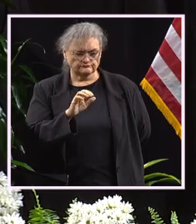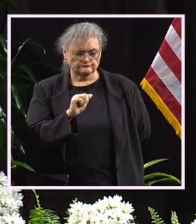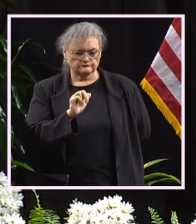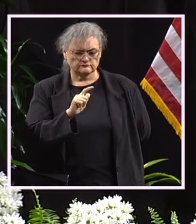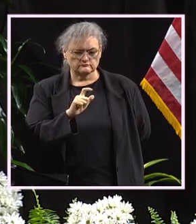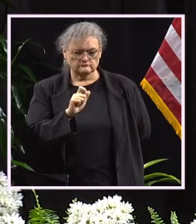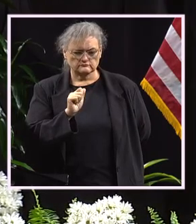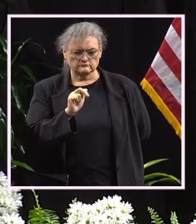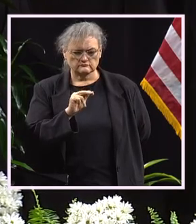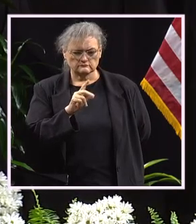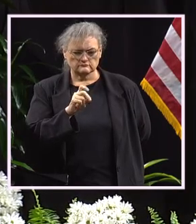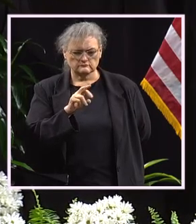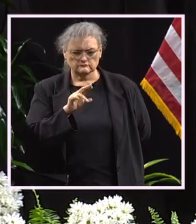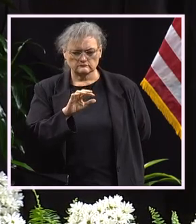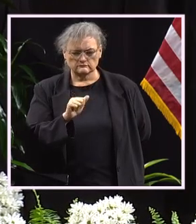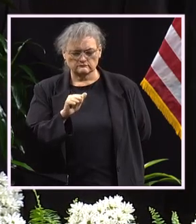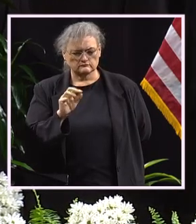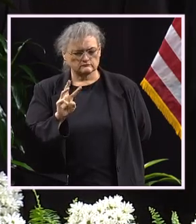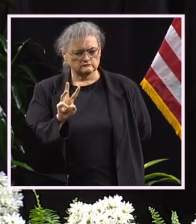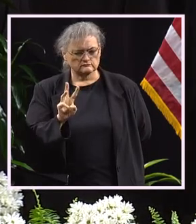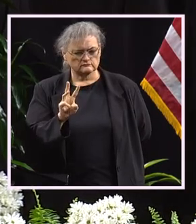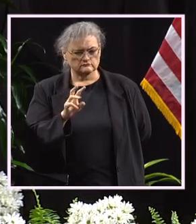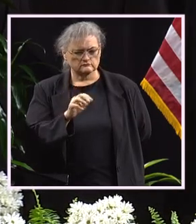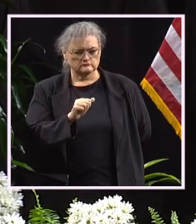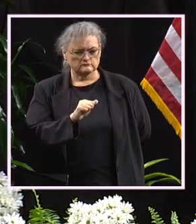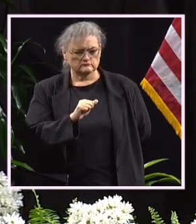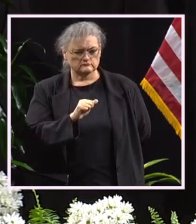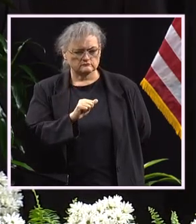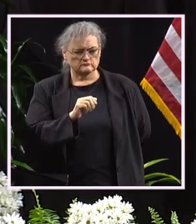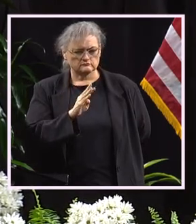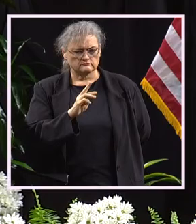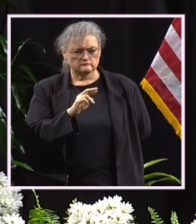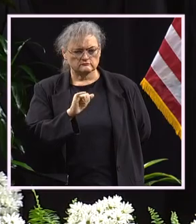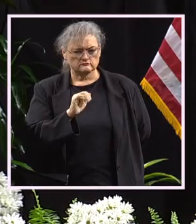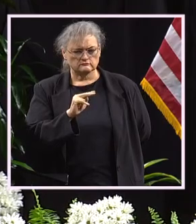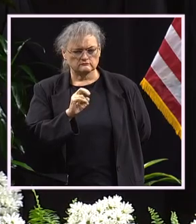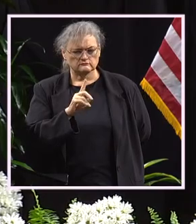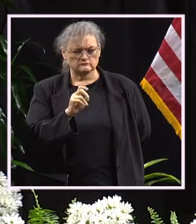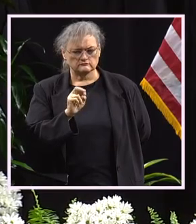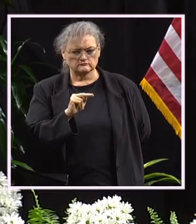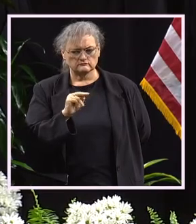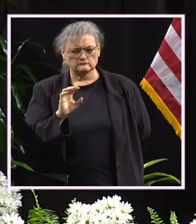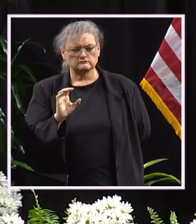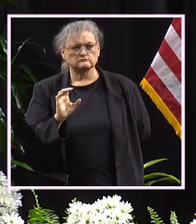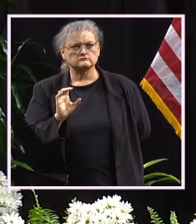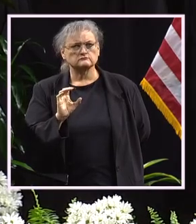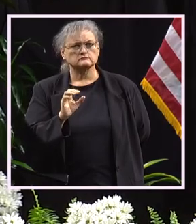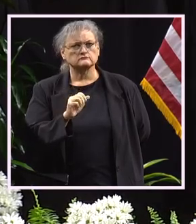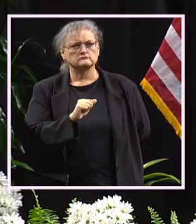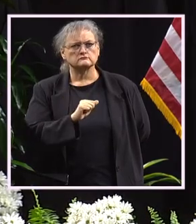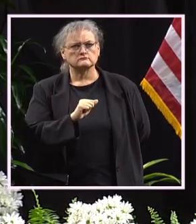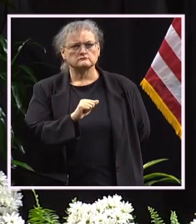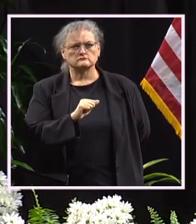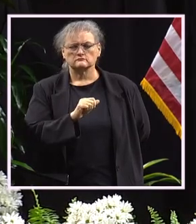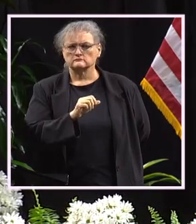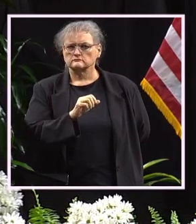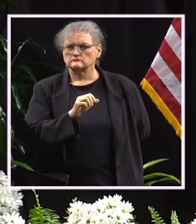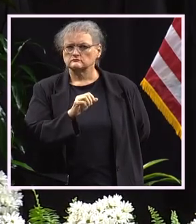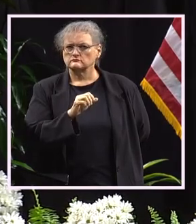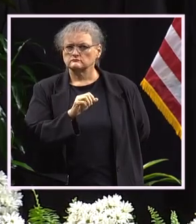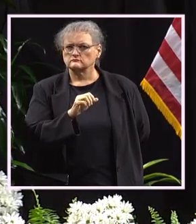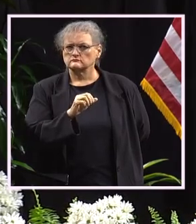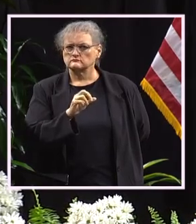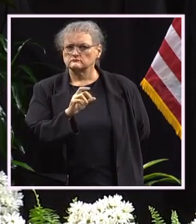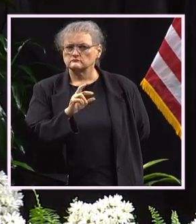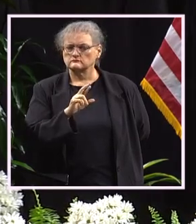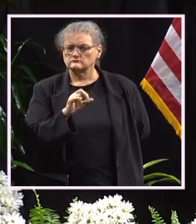Alexandria Brittany Walker. Brandon Luis Antonio Colon. Efrain Antonio Rivera